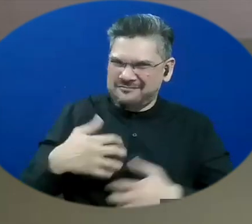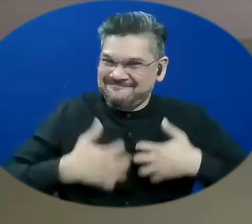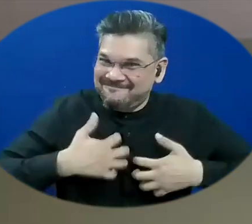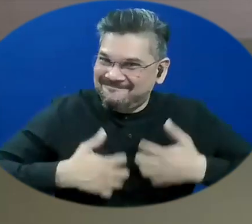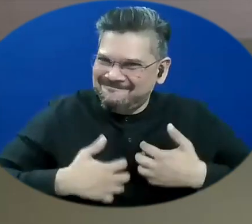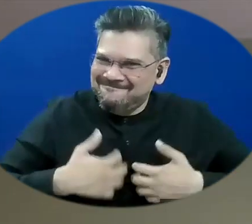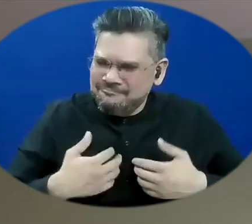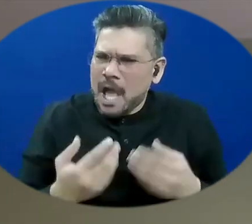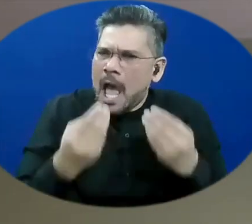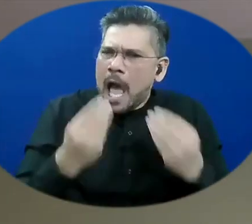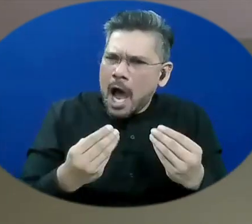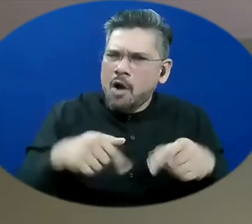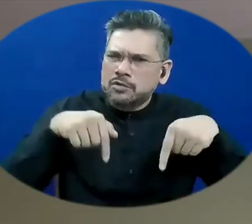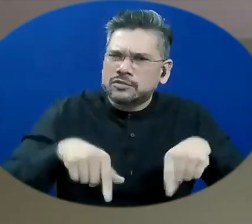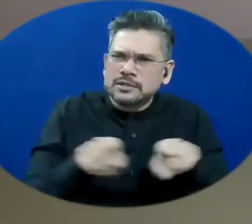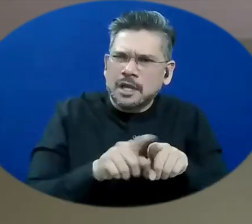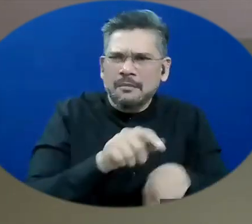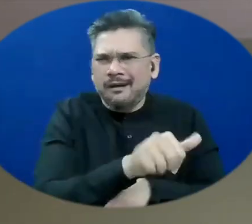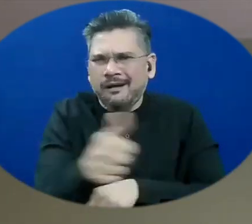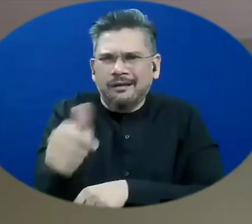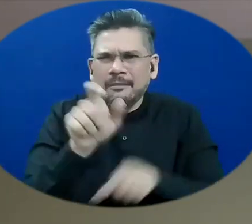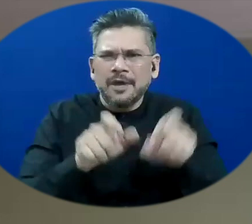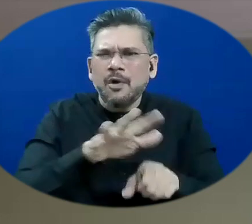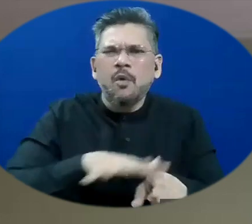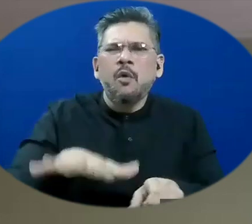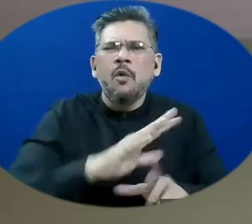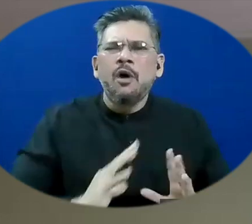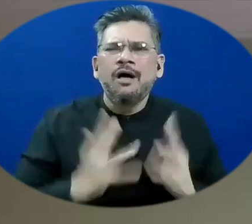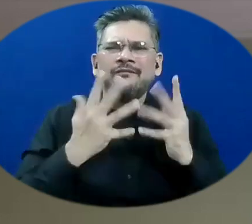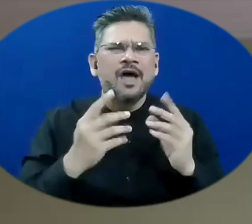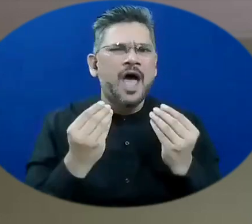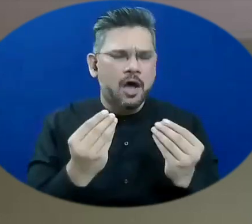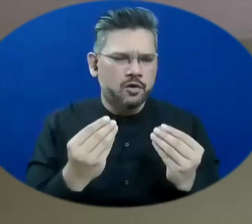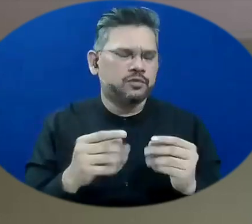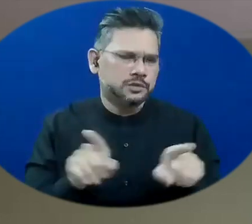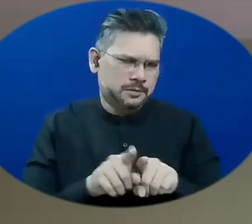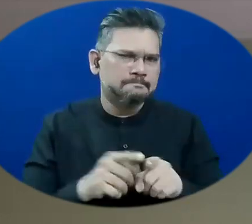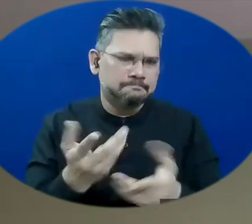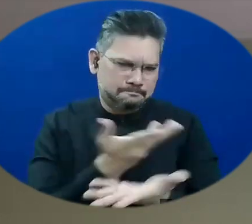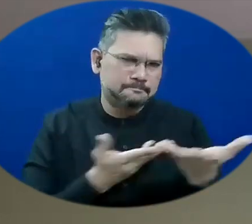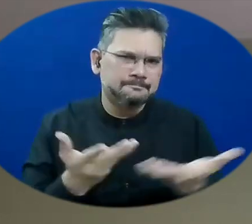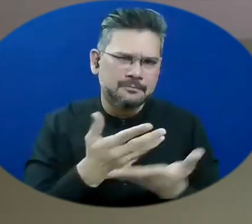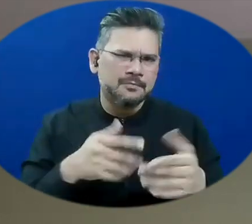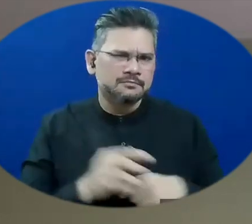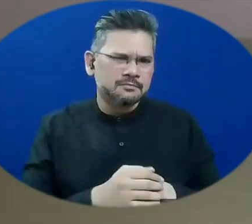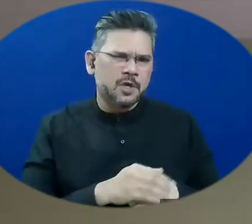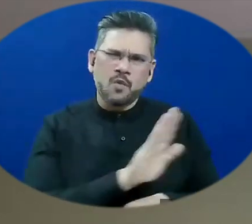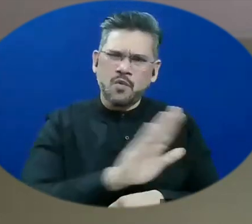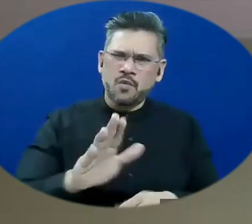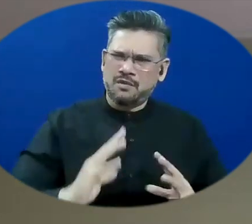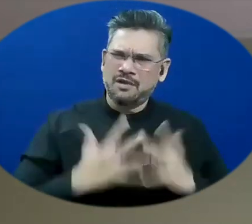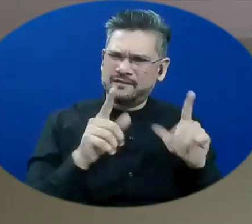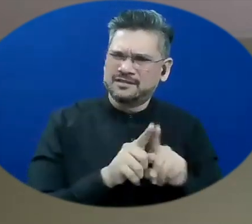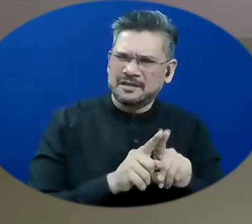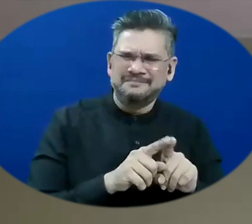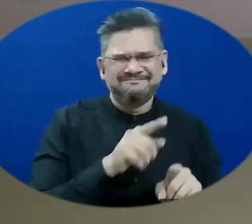necessarily to dismiss or make small the difficulties that come with so many of these diseases